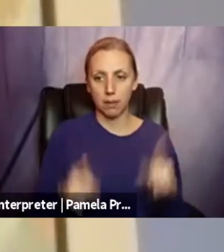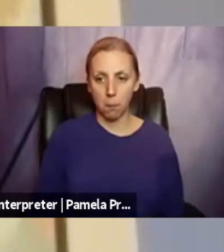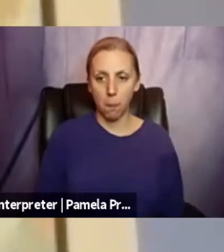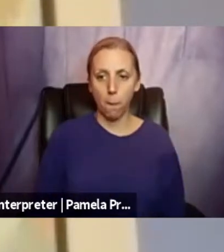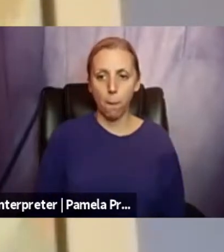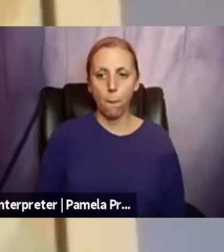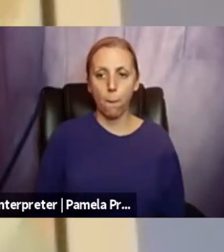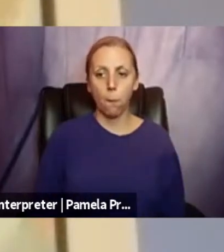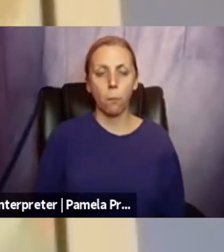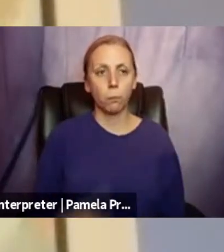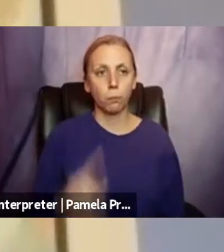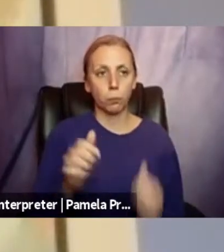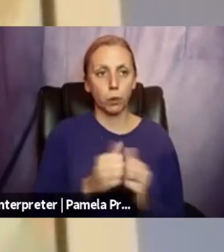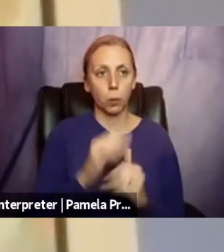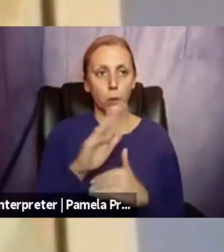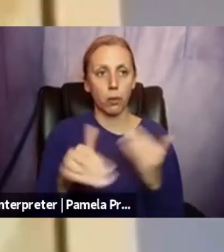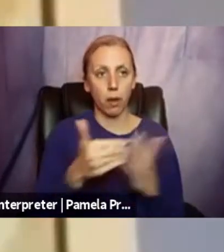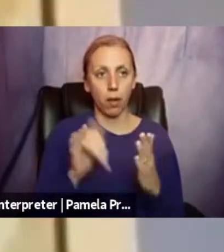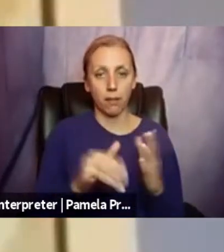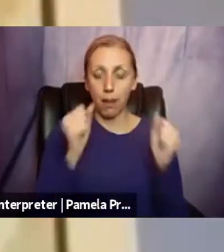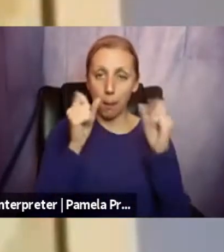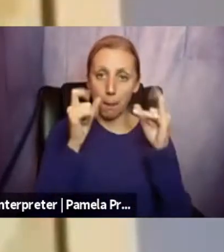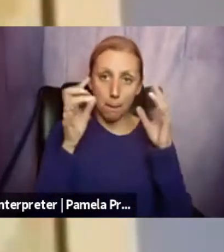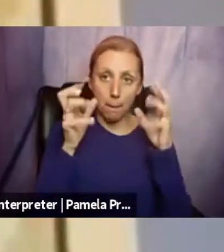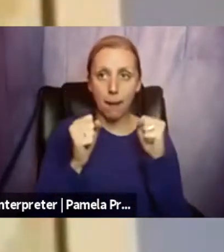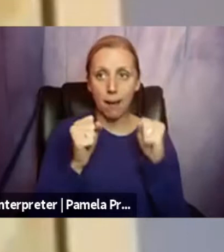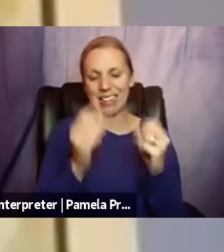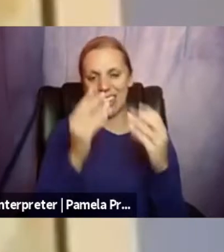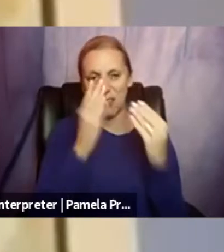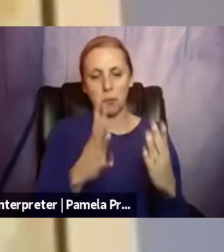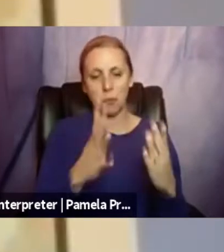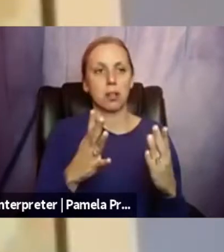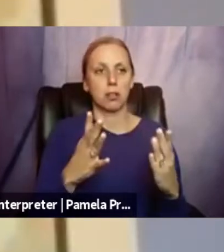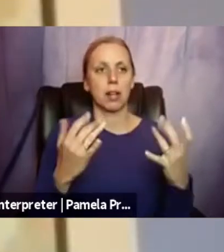With all of that incredible context under our belts, I will soften